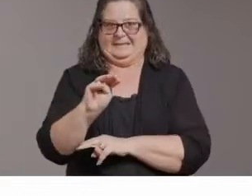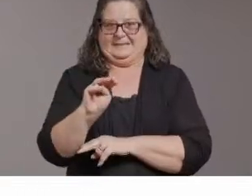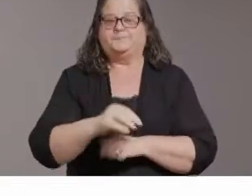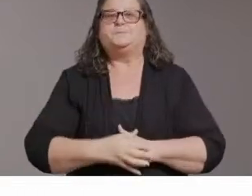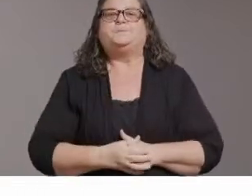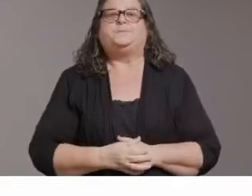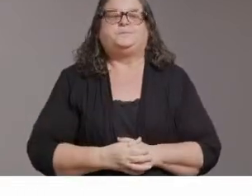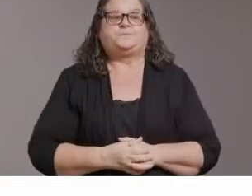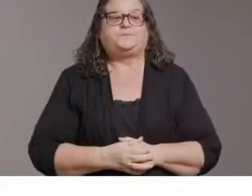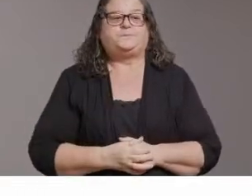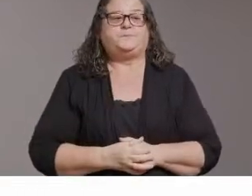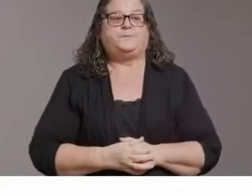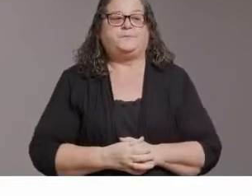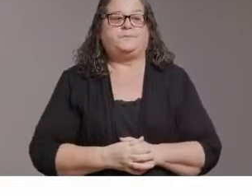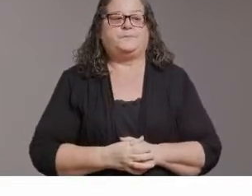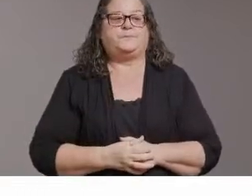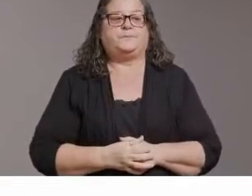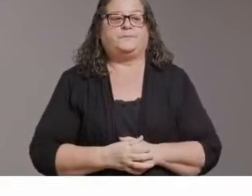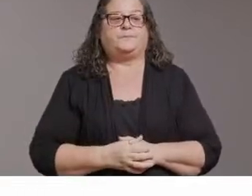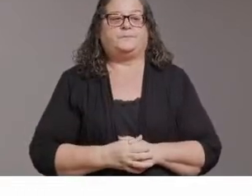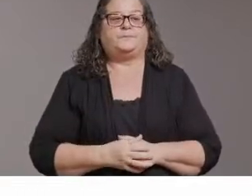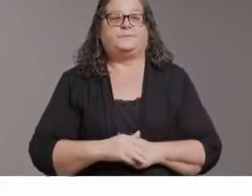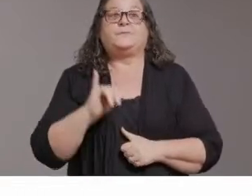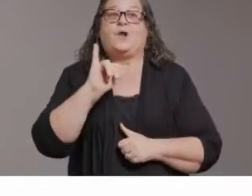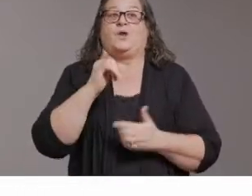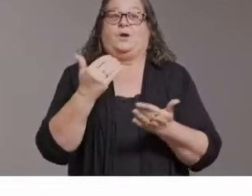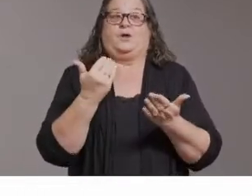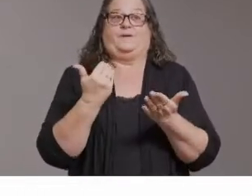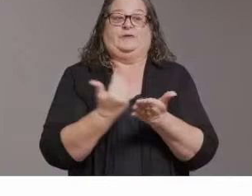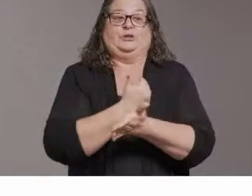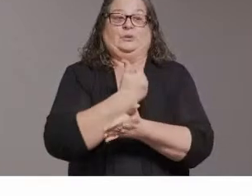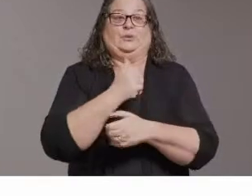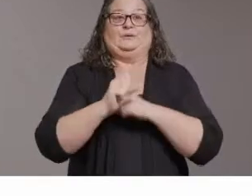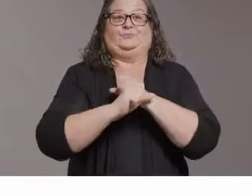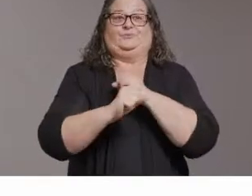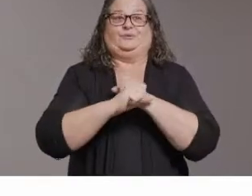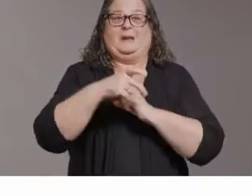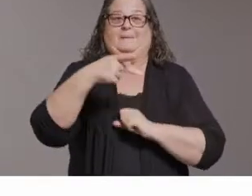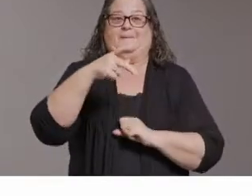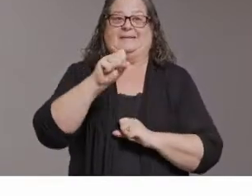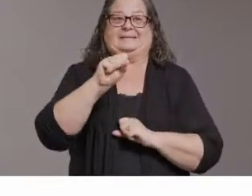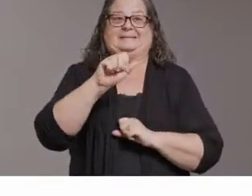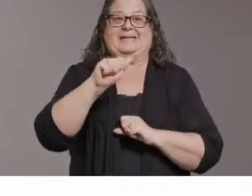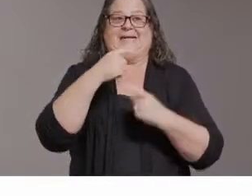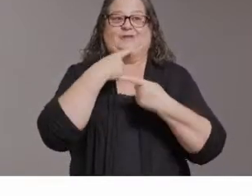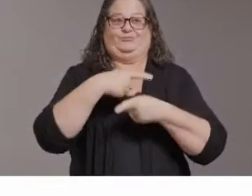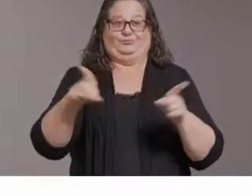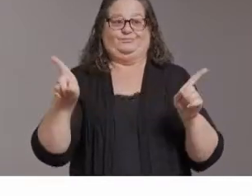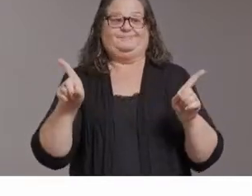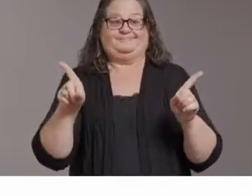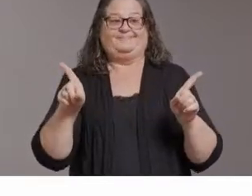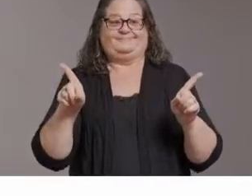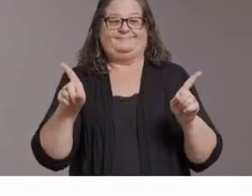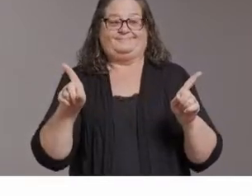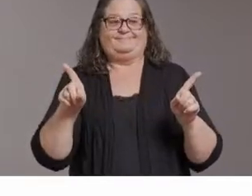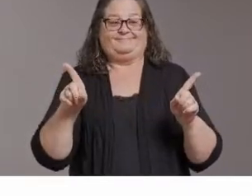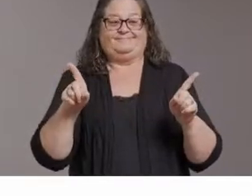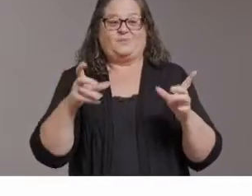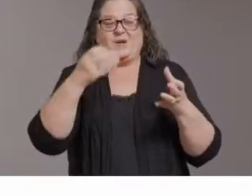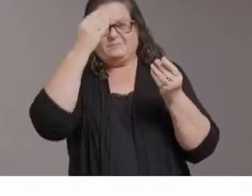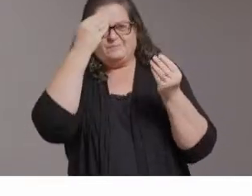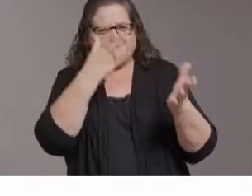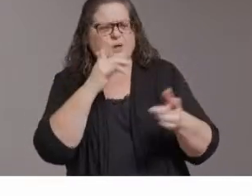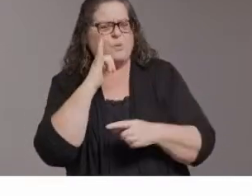releasing a new PSA this coming week, and we wanted to give you guys a preview to that. I'm going to see if I can